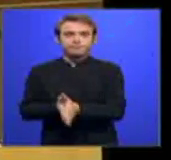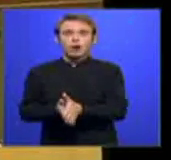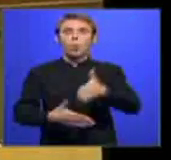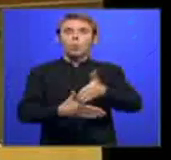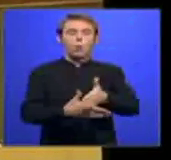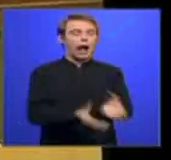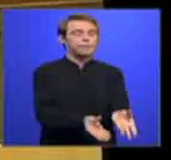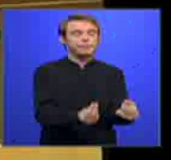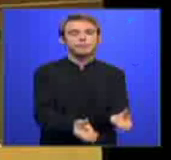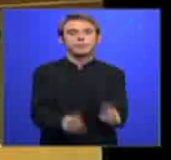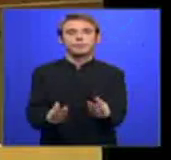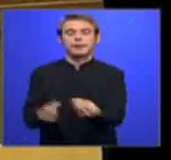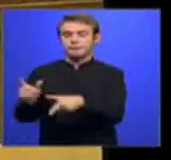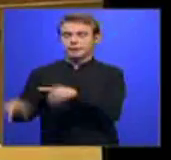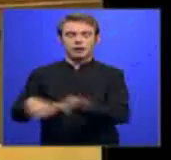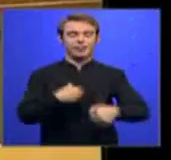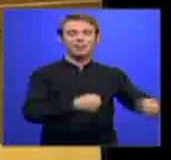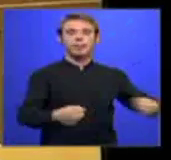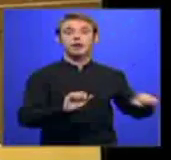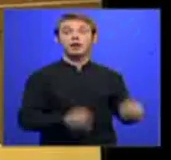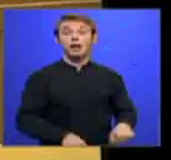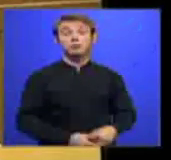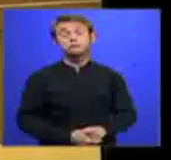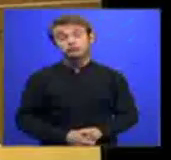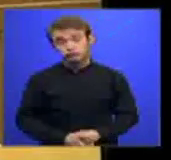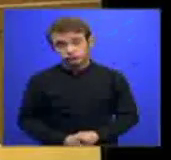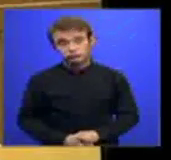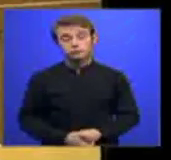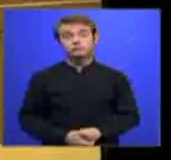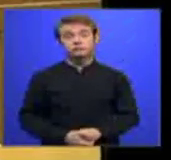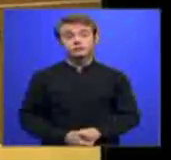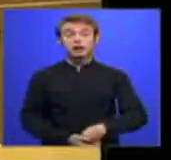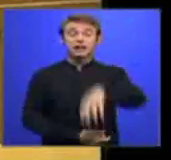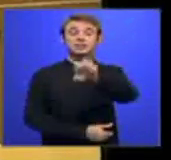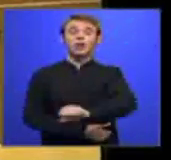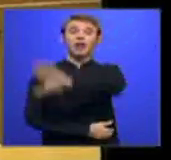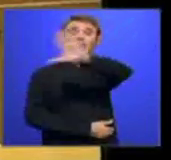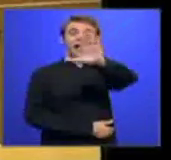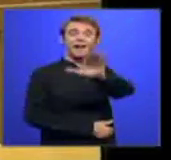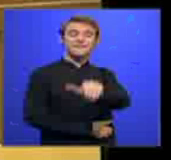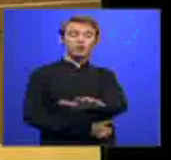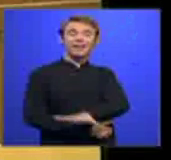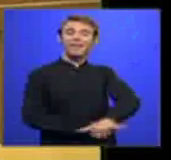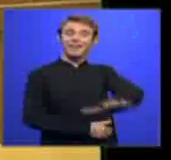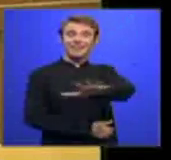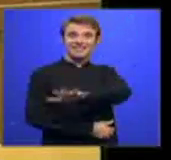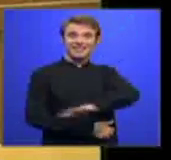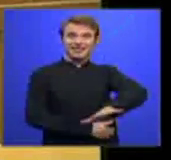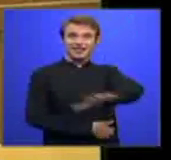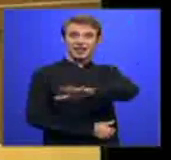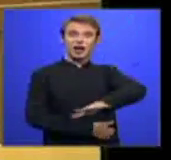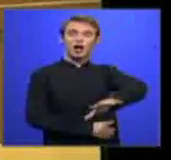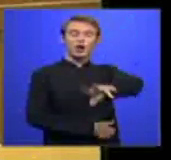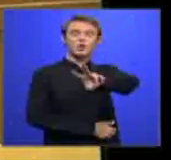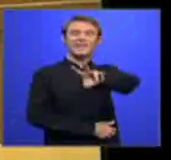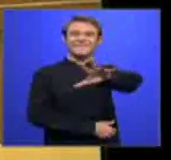Honorable members, just over a third of the population is under the age of 15.